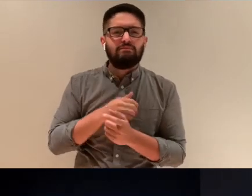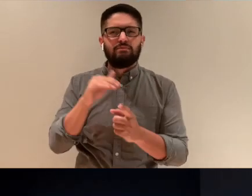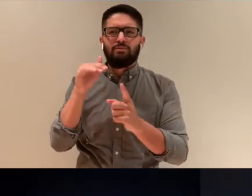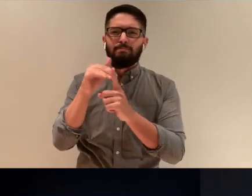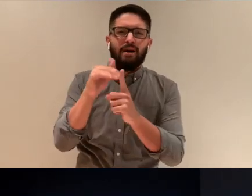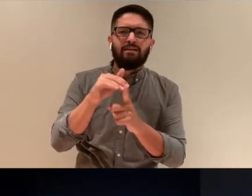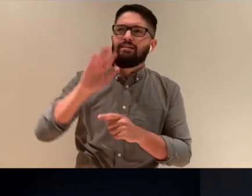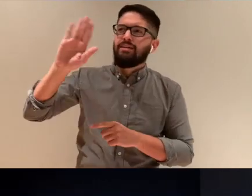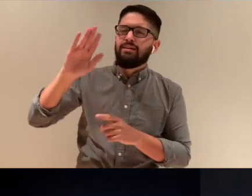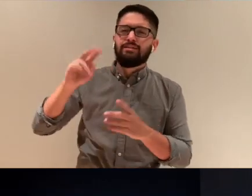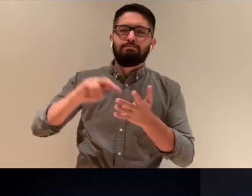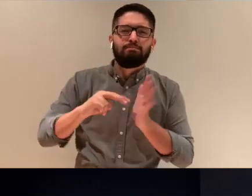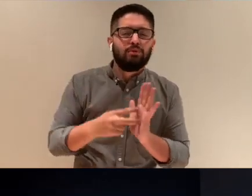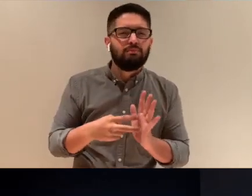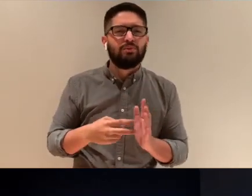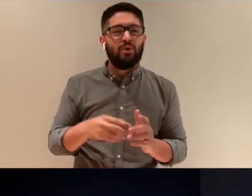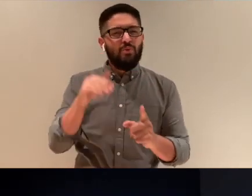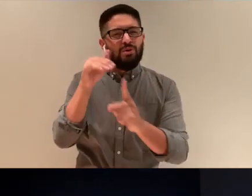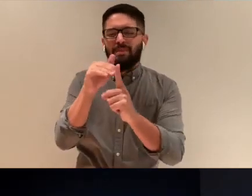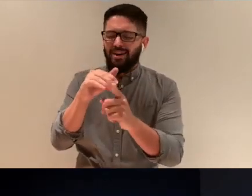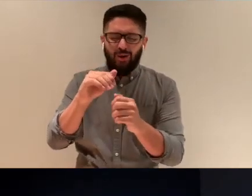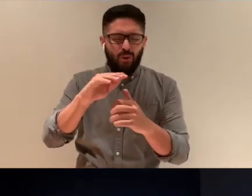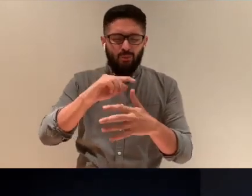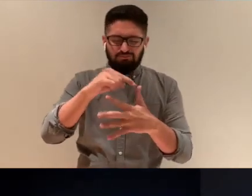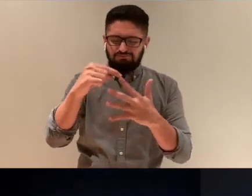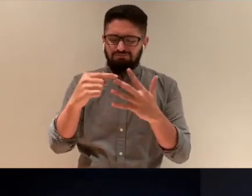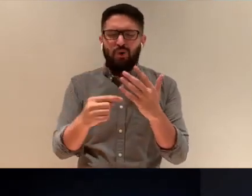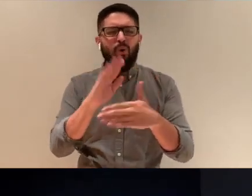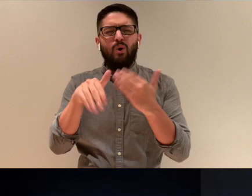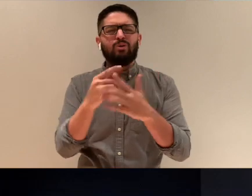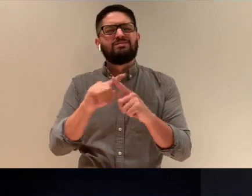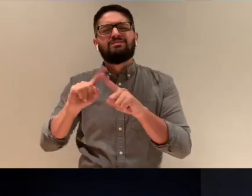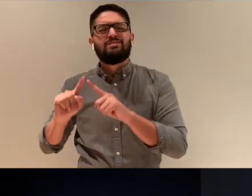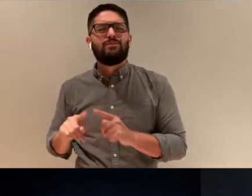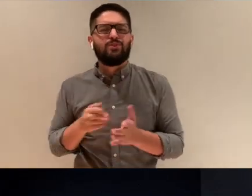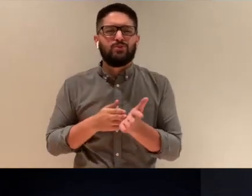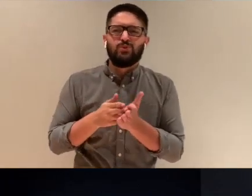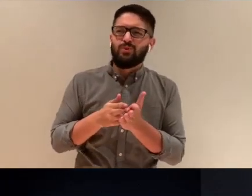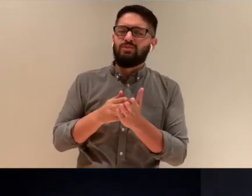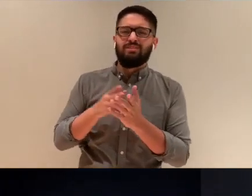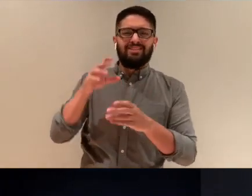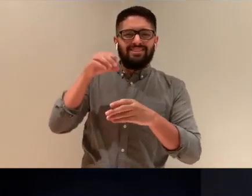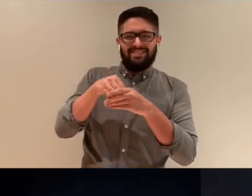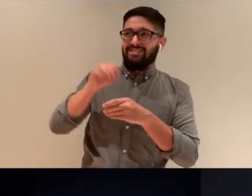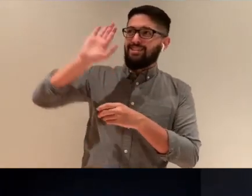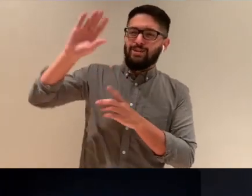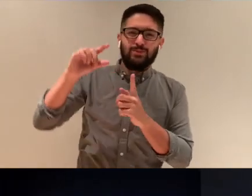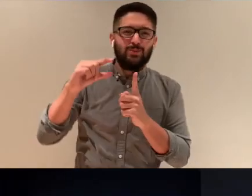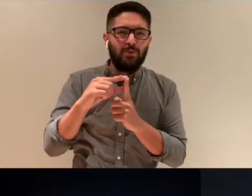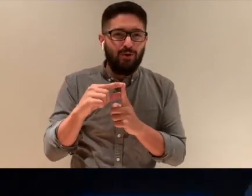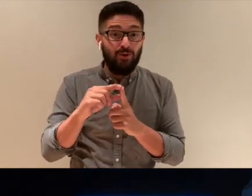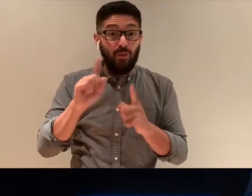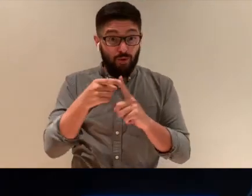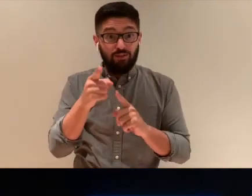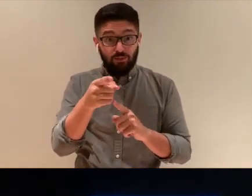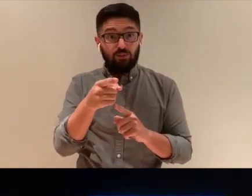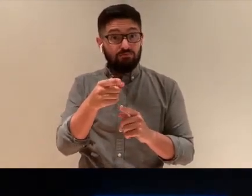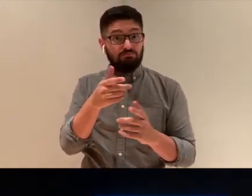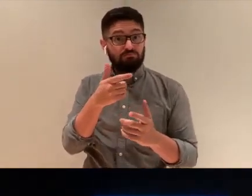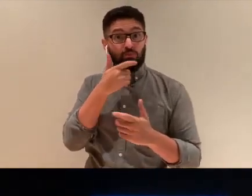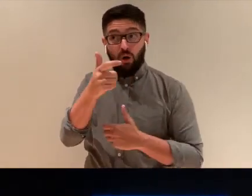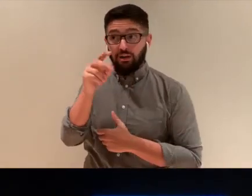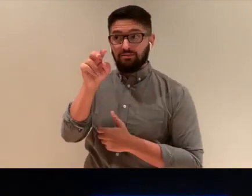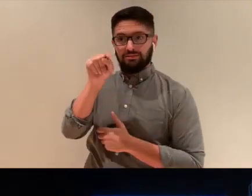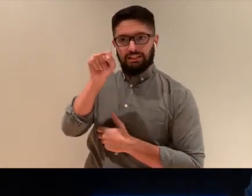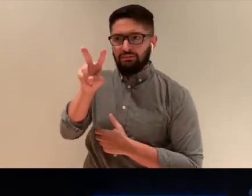be reminded of His purposes, be reminded of all the different truth in God's word, so that when you